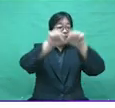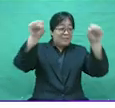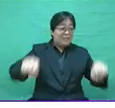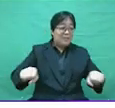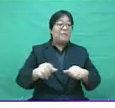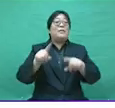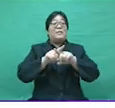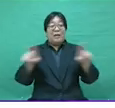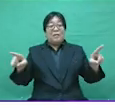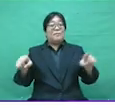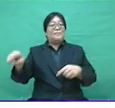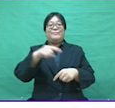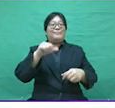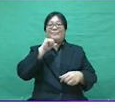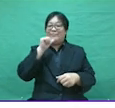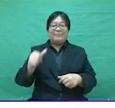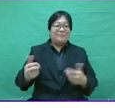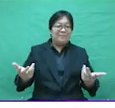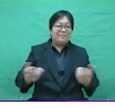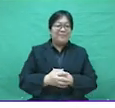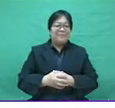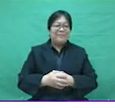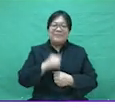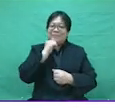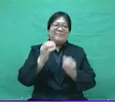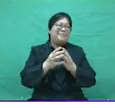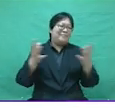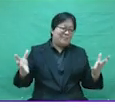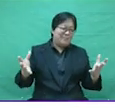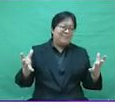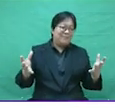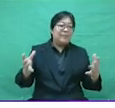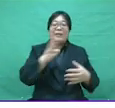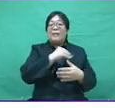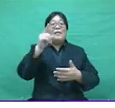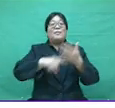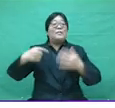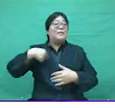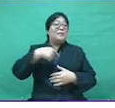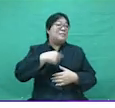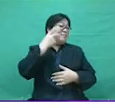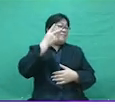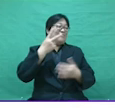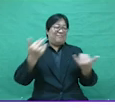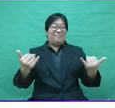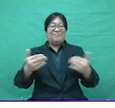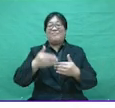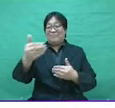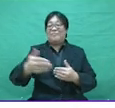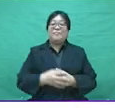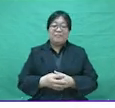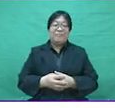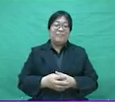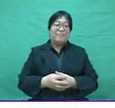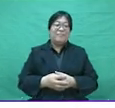systems, but there are not that much. And what we see again